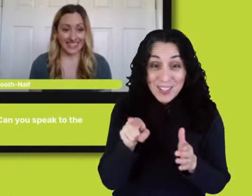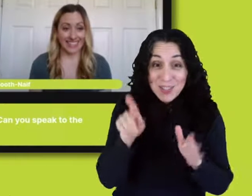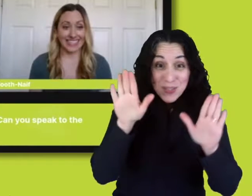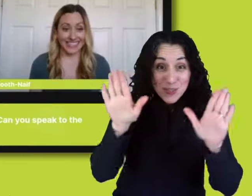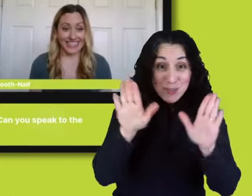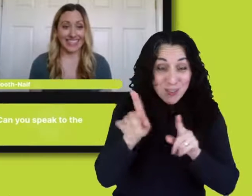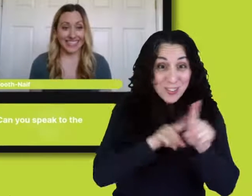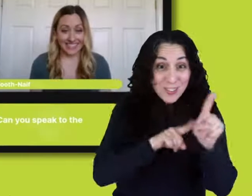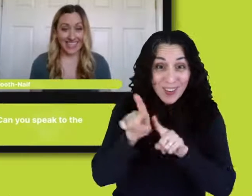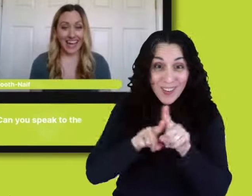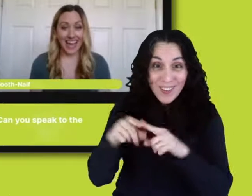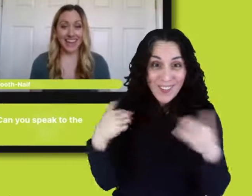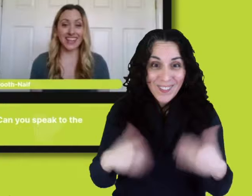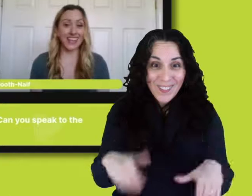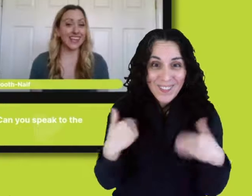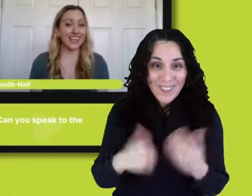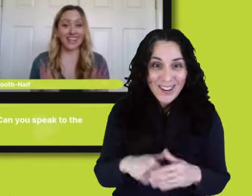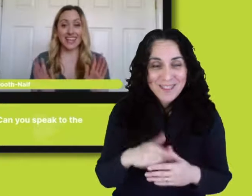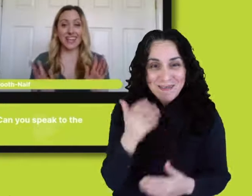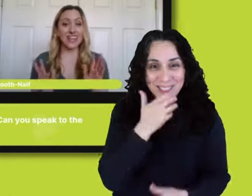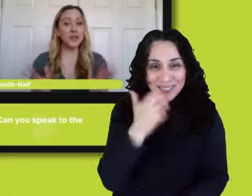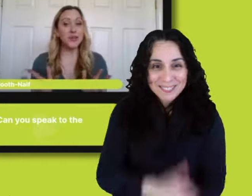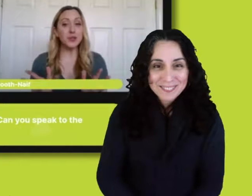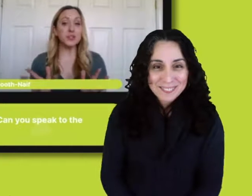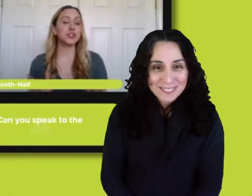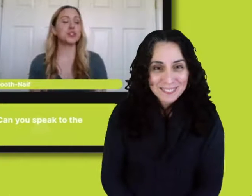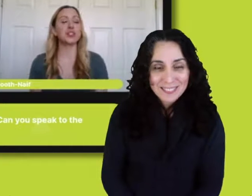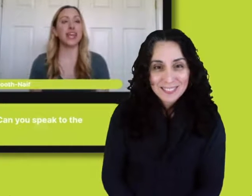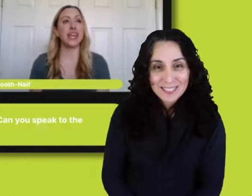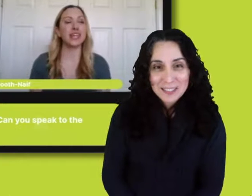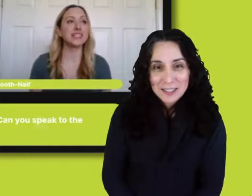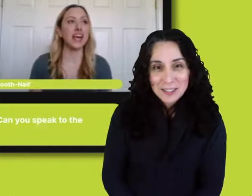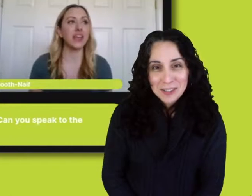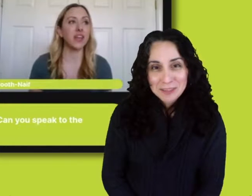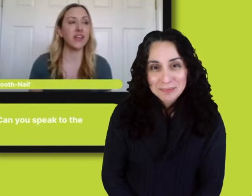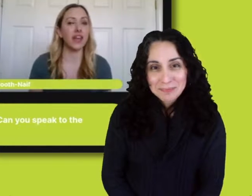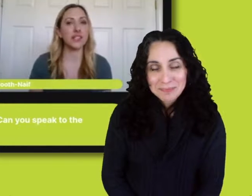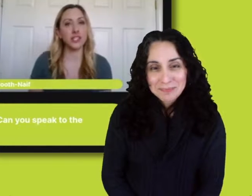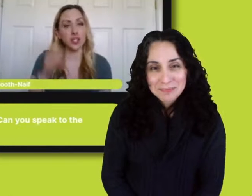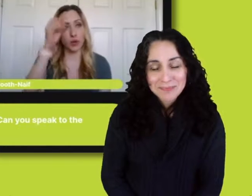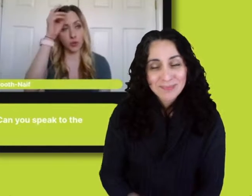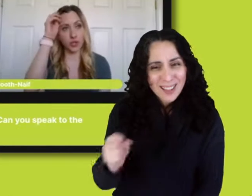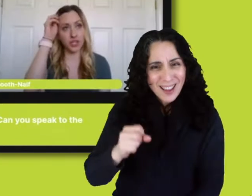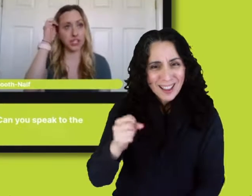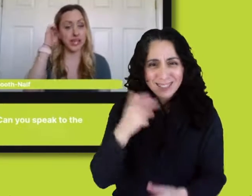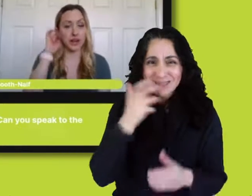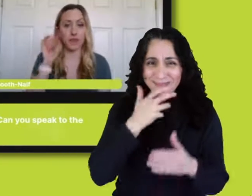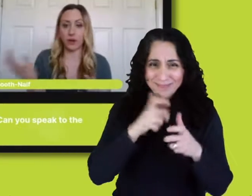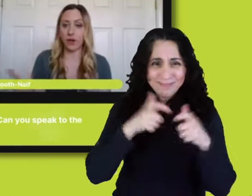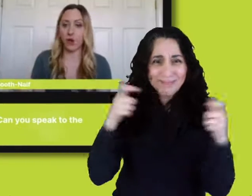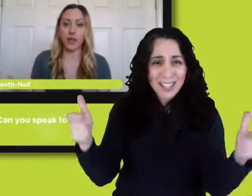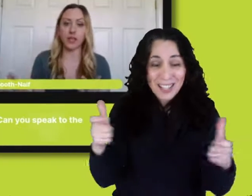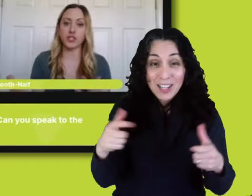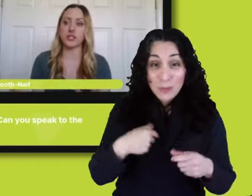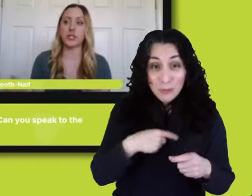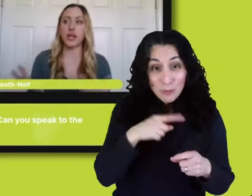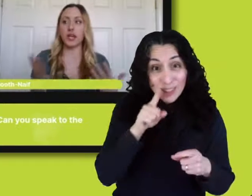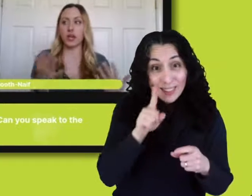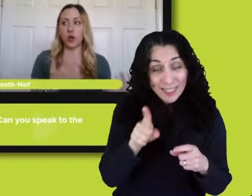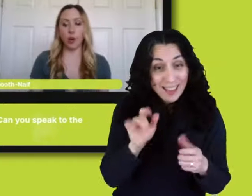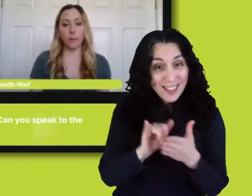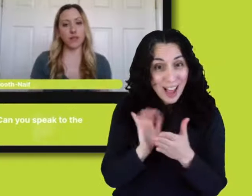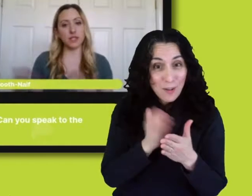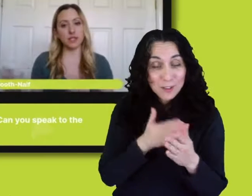a superstar. It was amazing. Huge. And I think that's, really just kind of where we're going, is